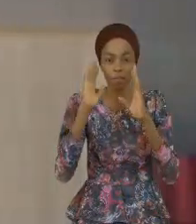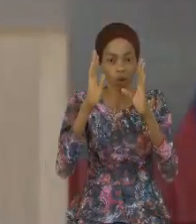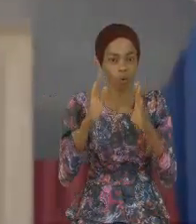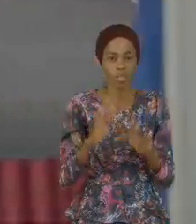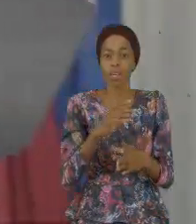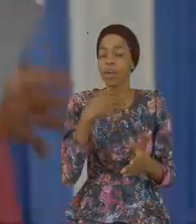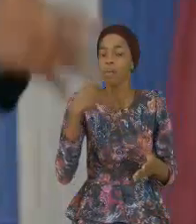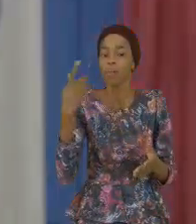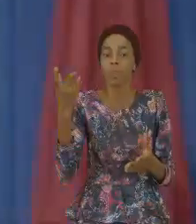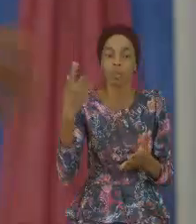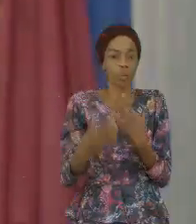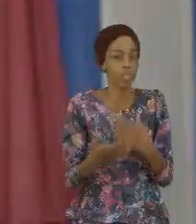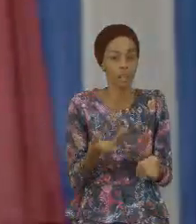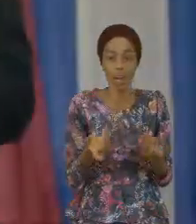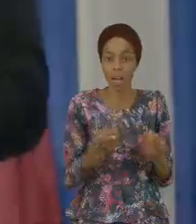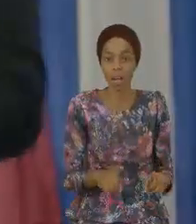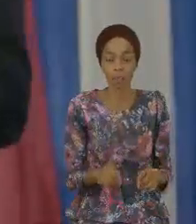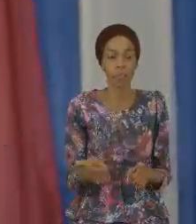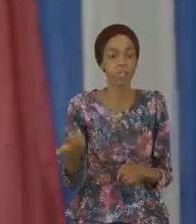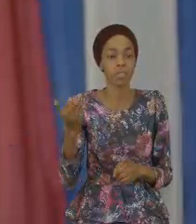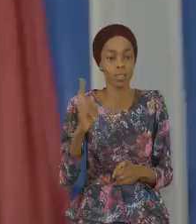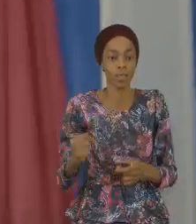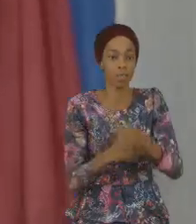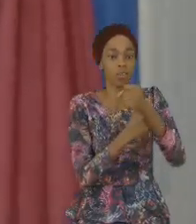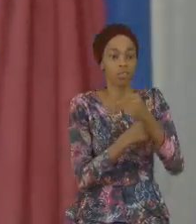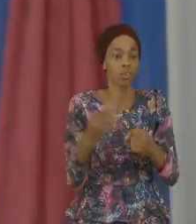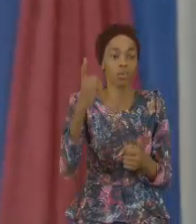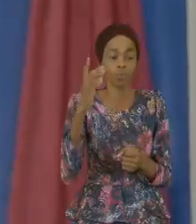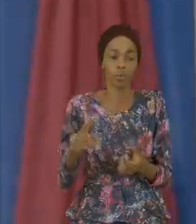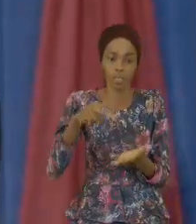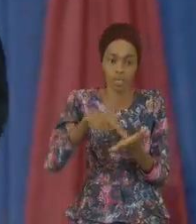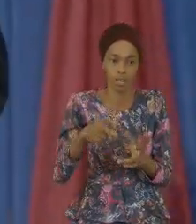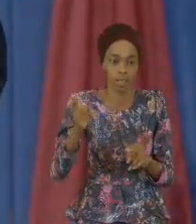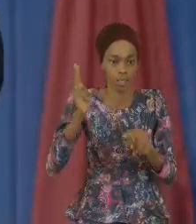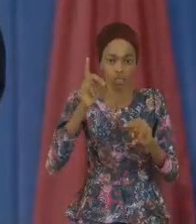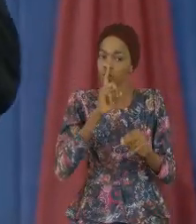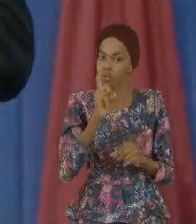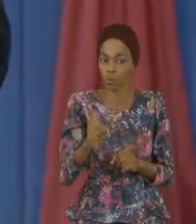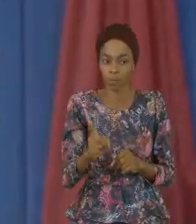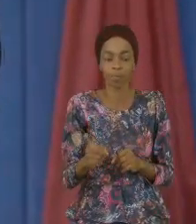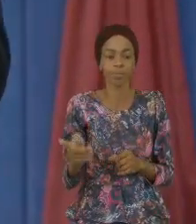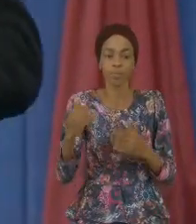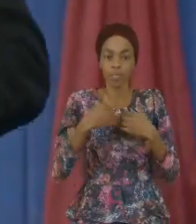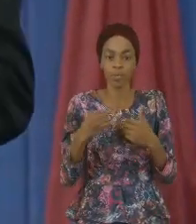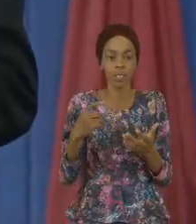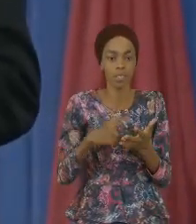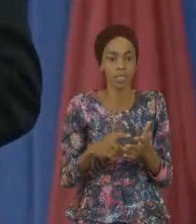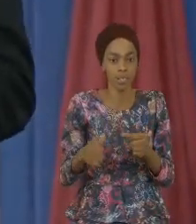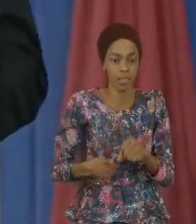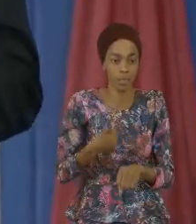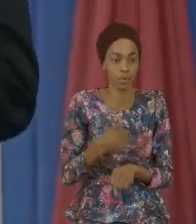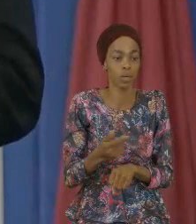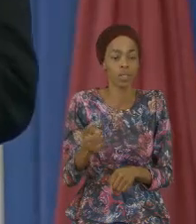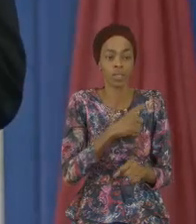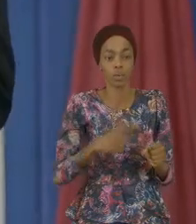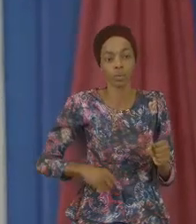the foundation of God standeth sure, having the seal, the Lord knoweth them that